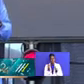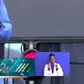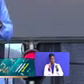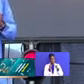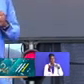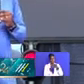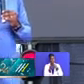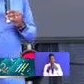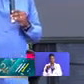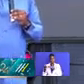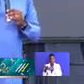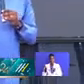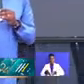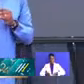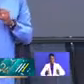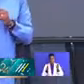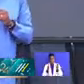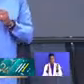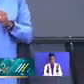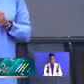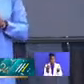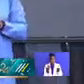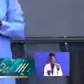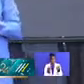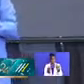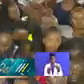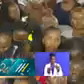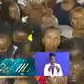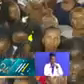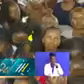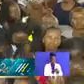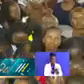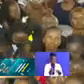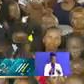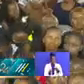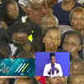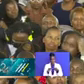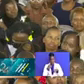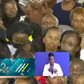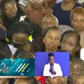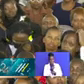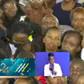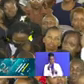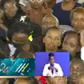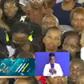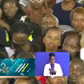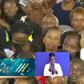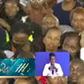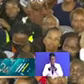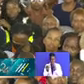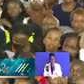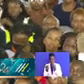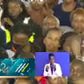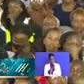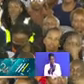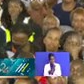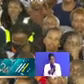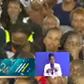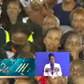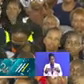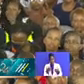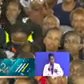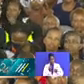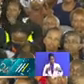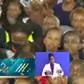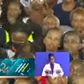stop in your way either he disgrace you either he cause you to enter into problem or he cause